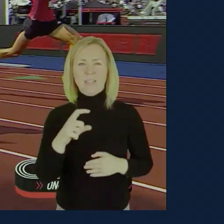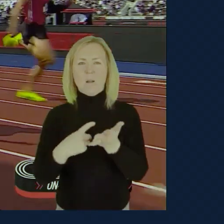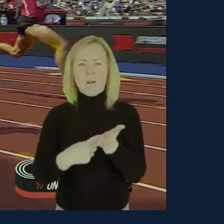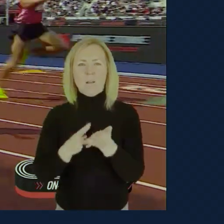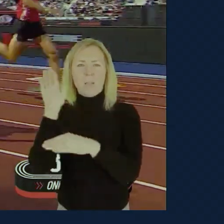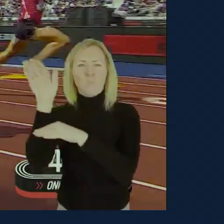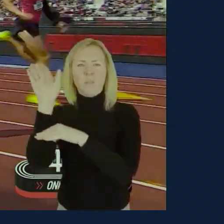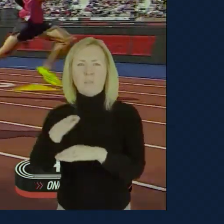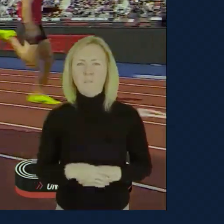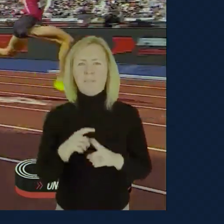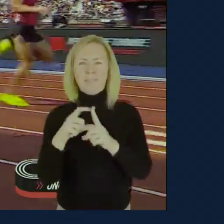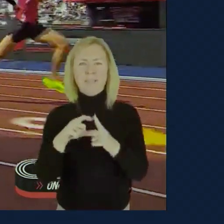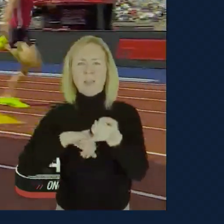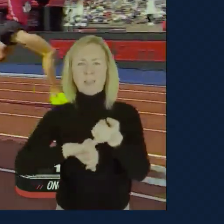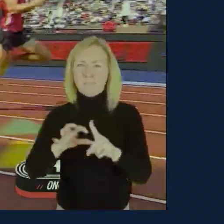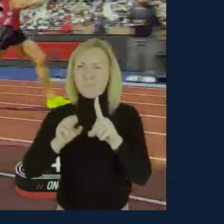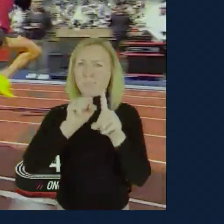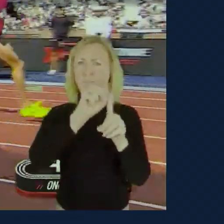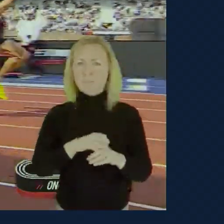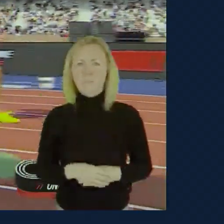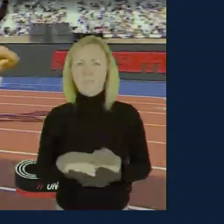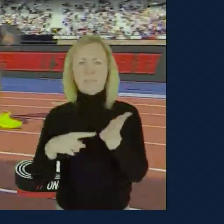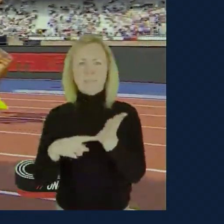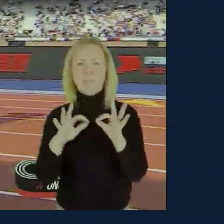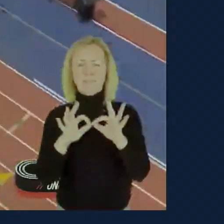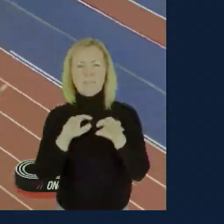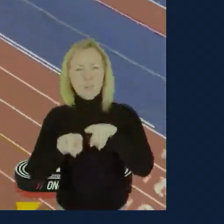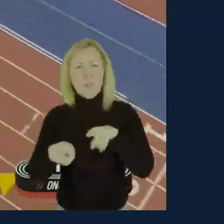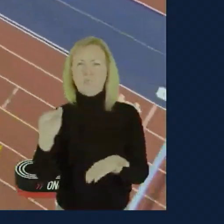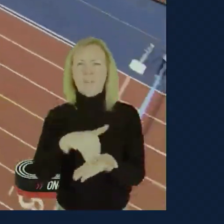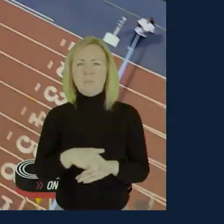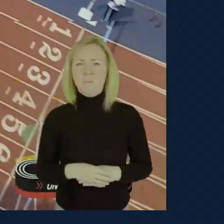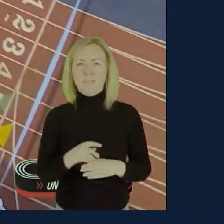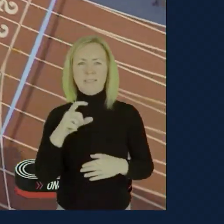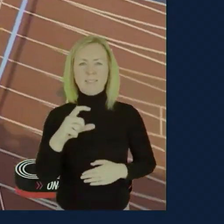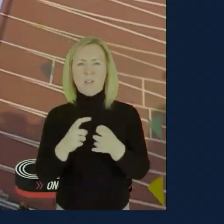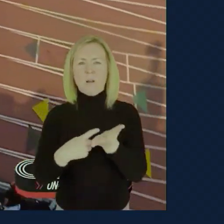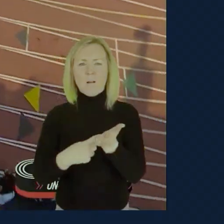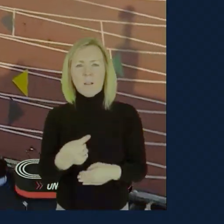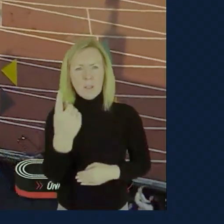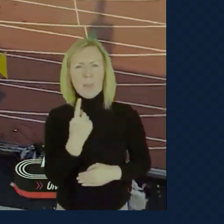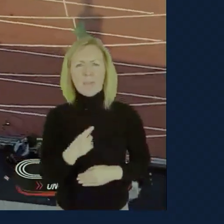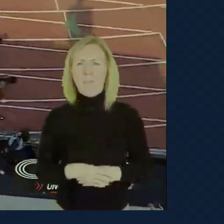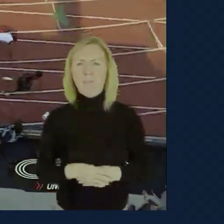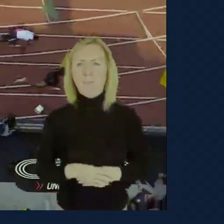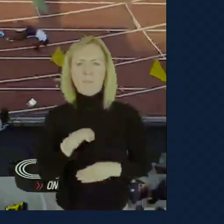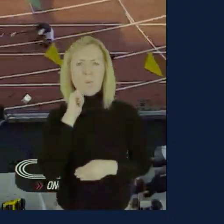Robertson on it. And Dos Santos is down in the tire. Bassett is trying to get that. Robertson coming back. It's going to be back.